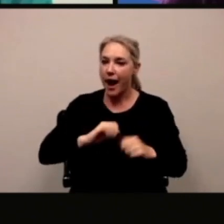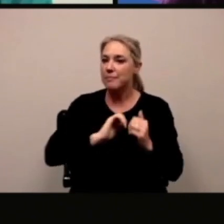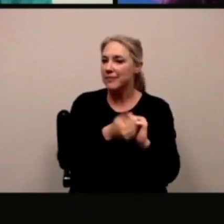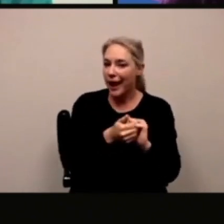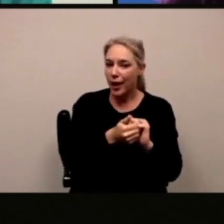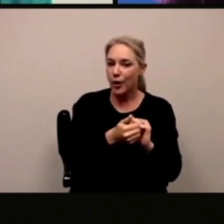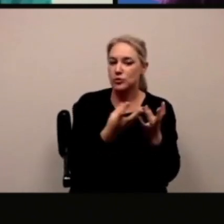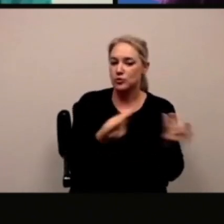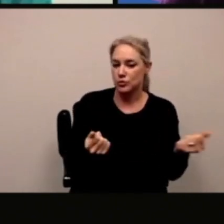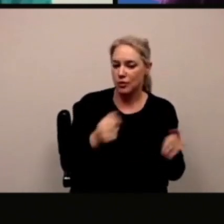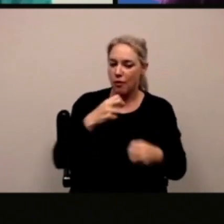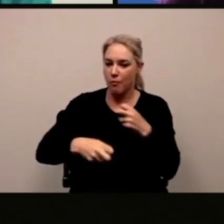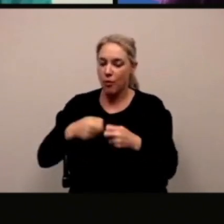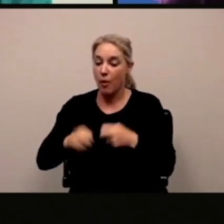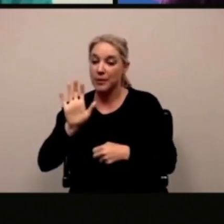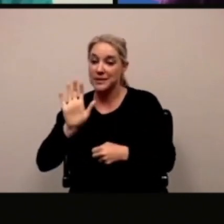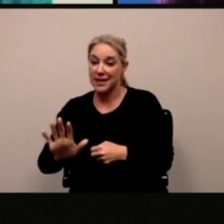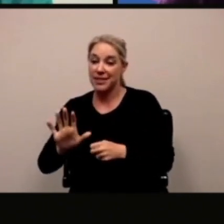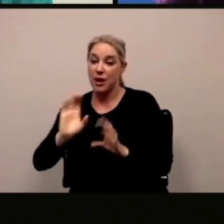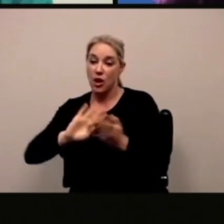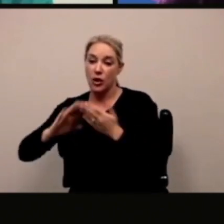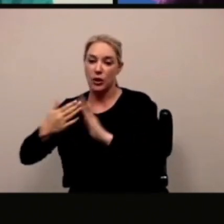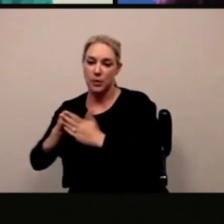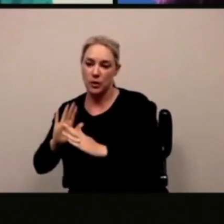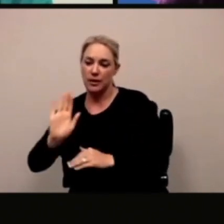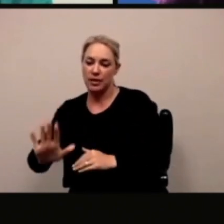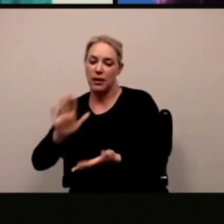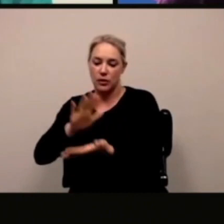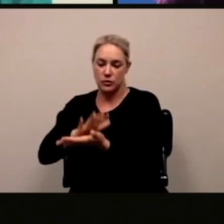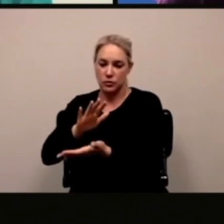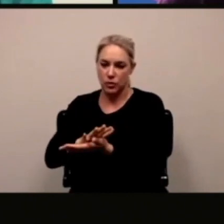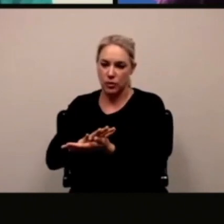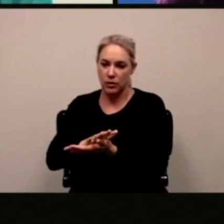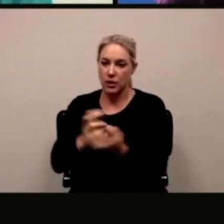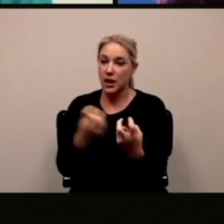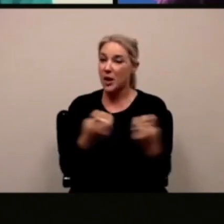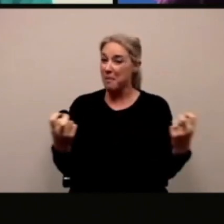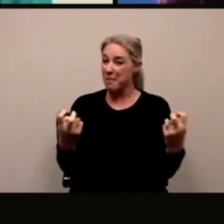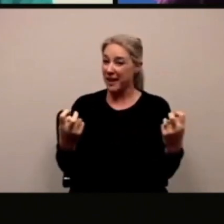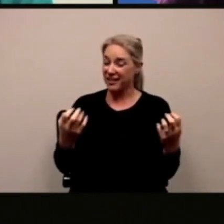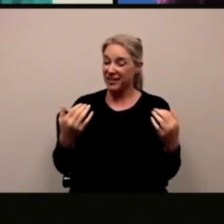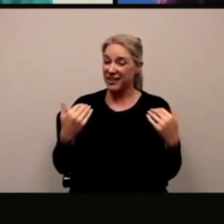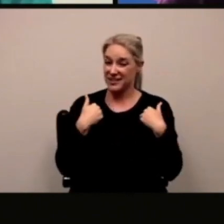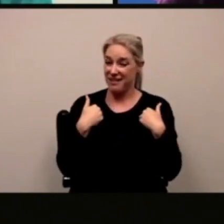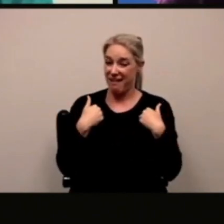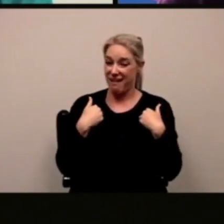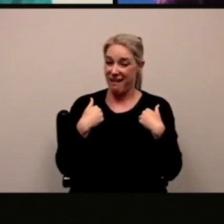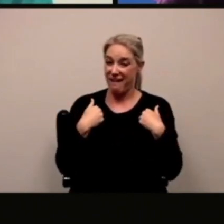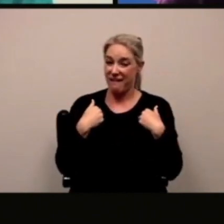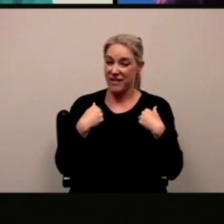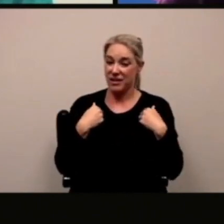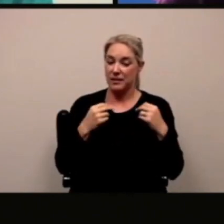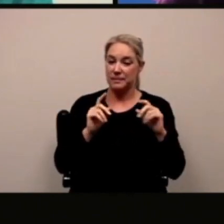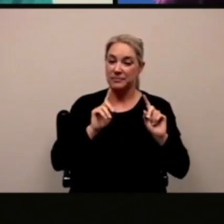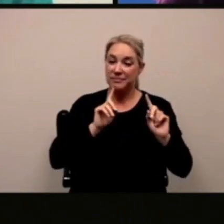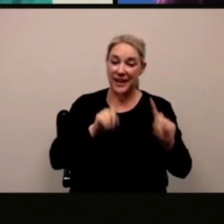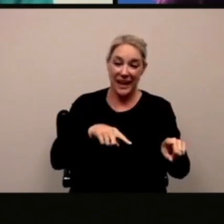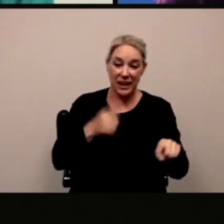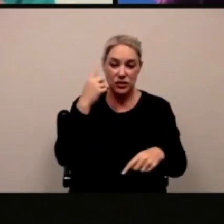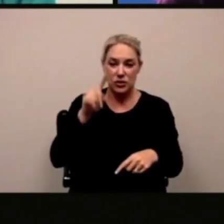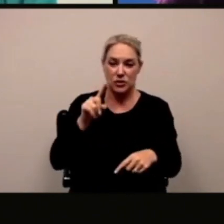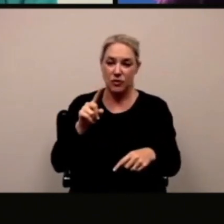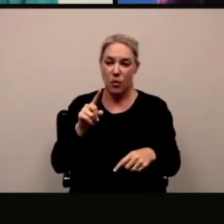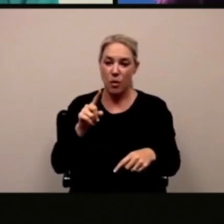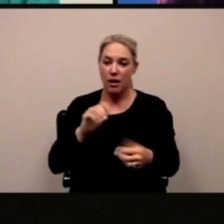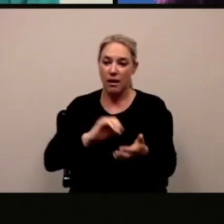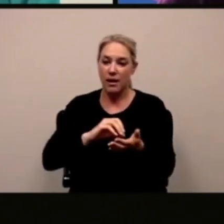for them. Do the panelists have experience or advice getting students comfortable speaking out about what they think of as problems